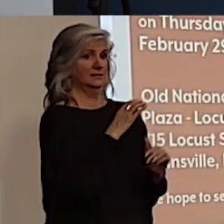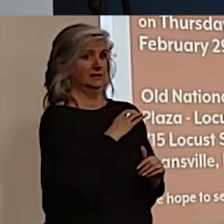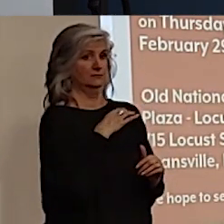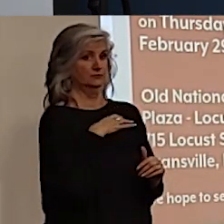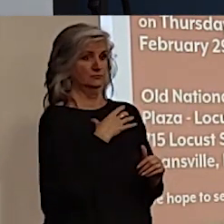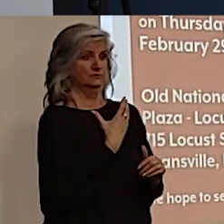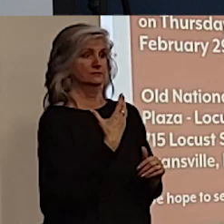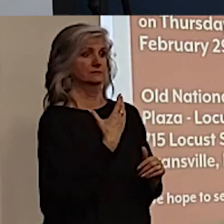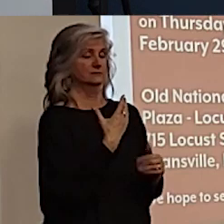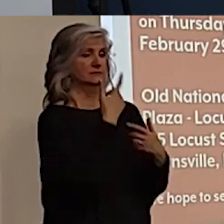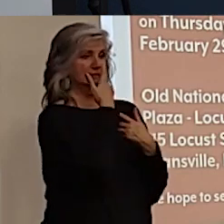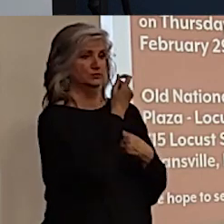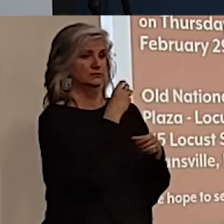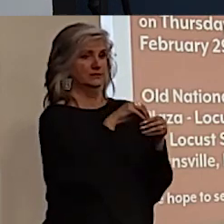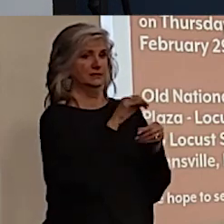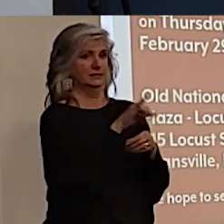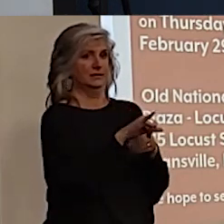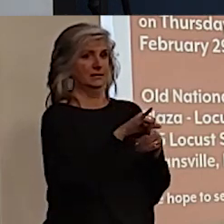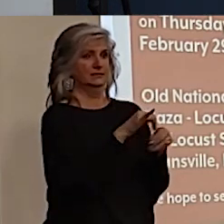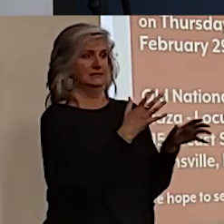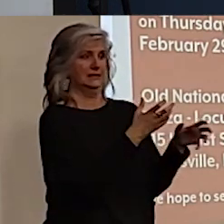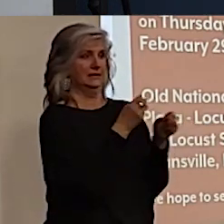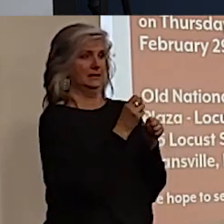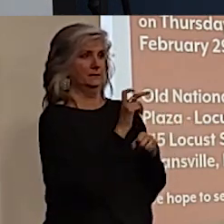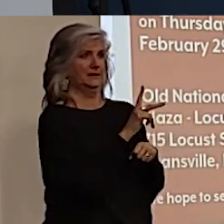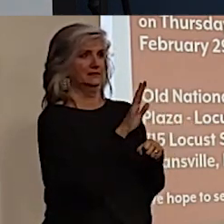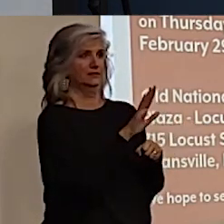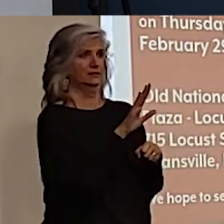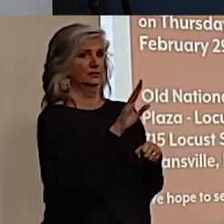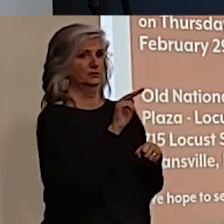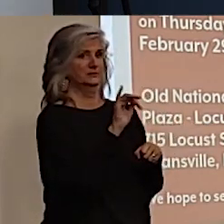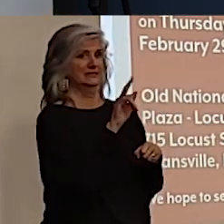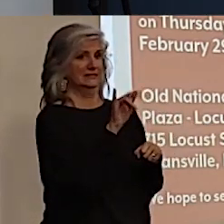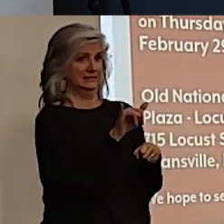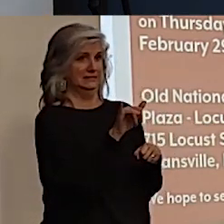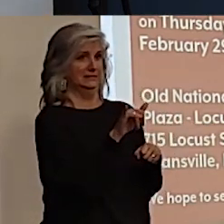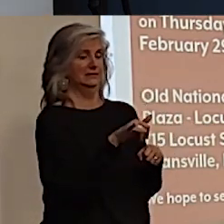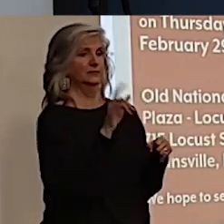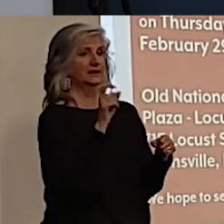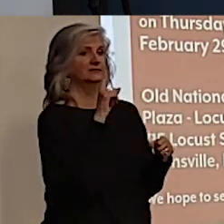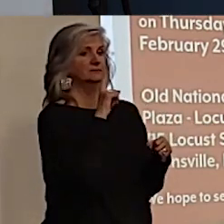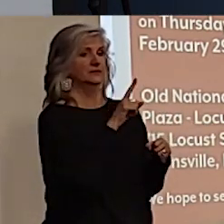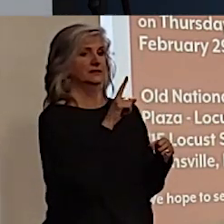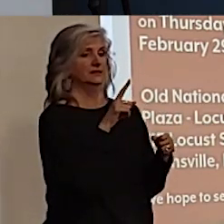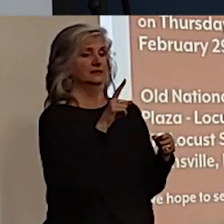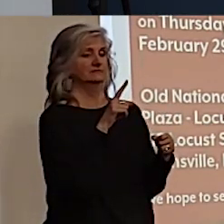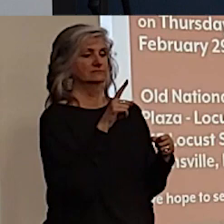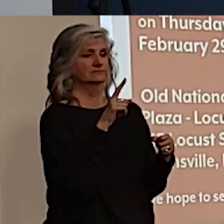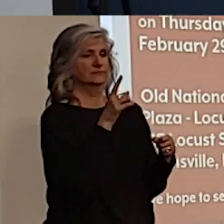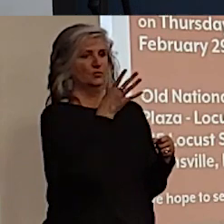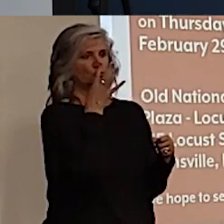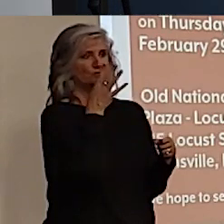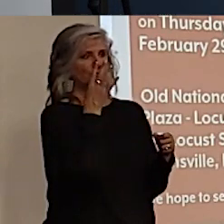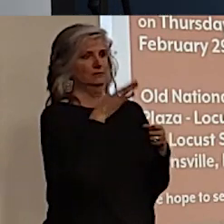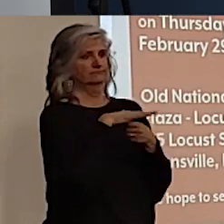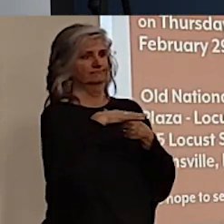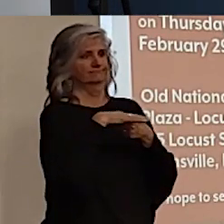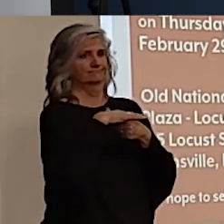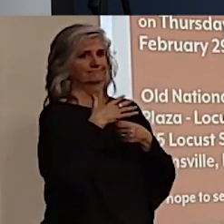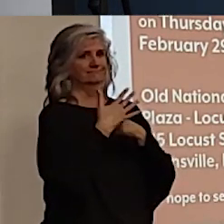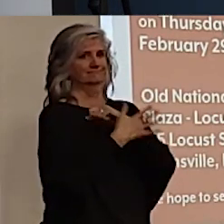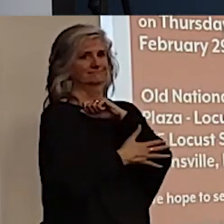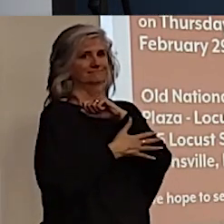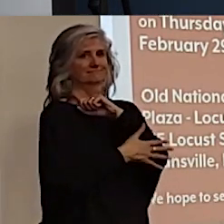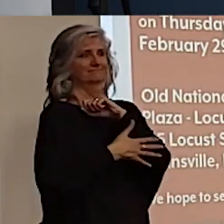interested in taking back their utility. And it would have to be a rural, suburban, urban